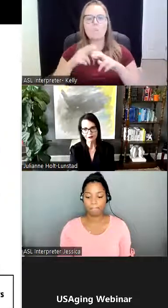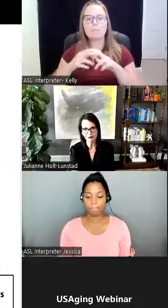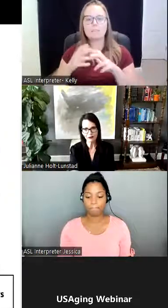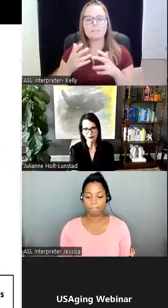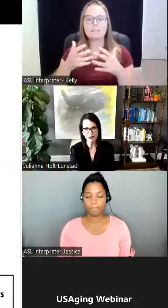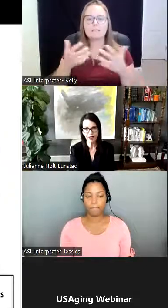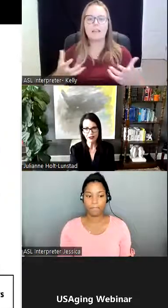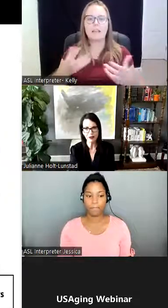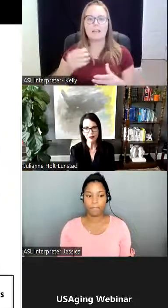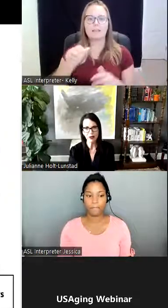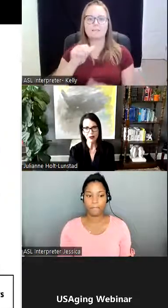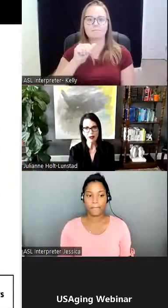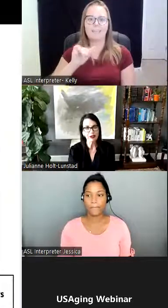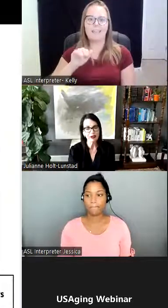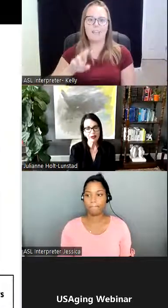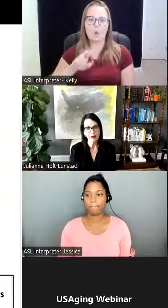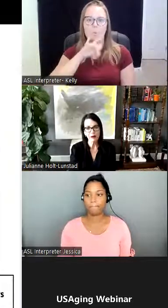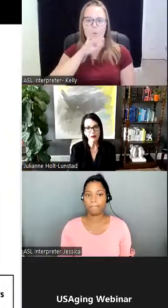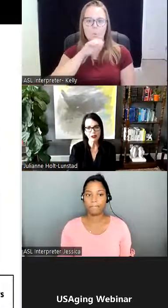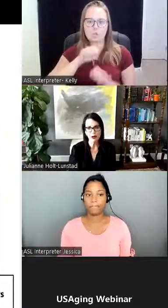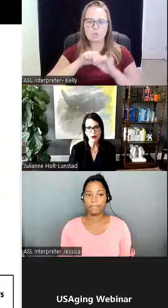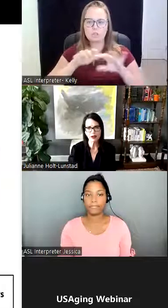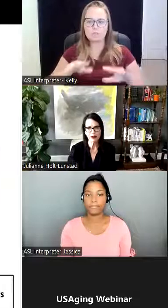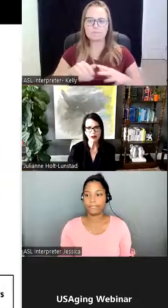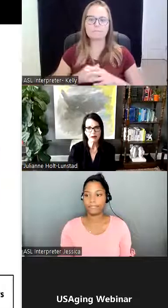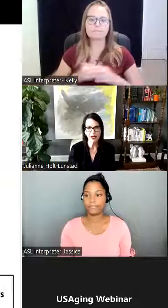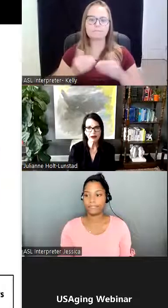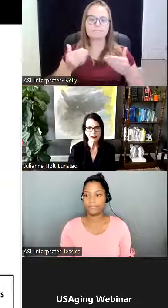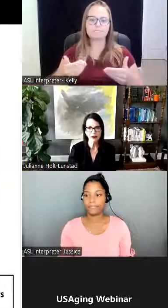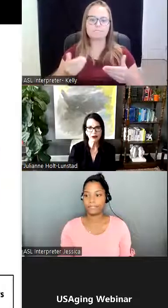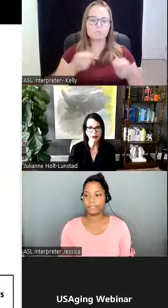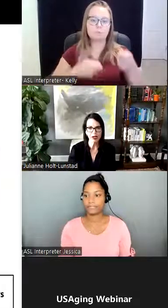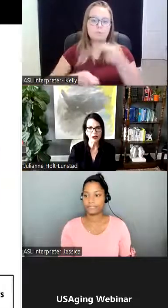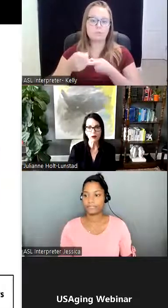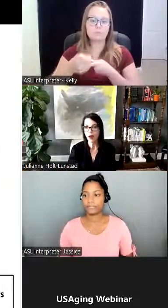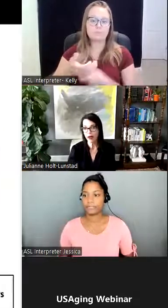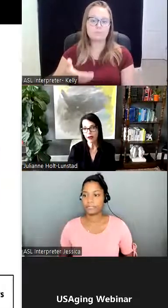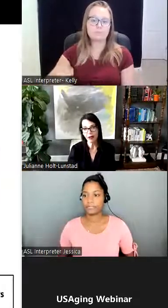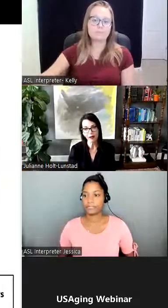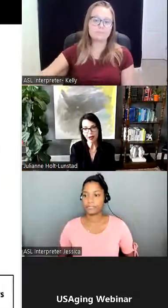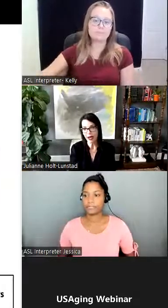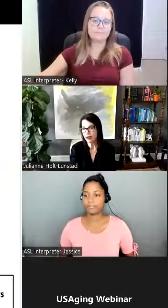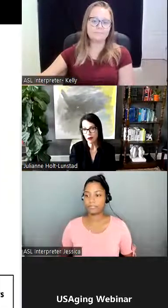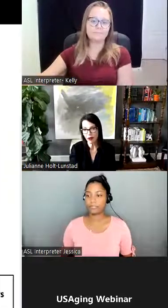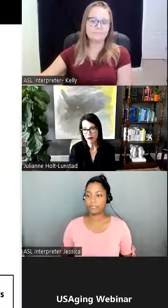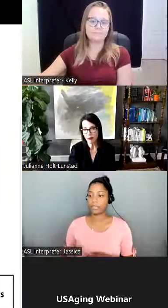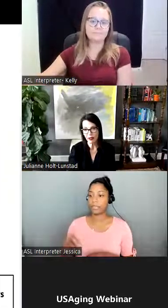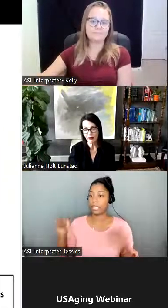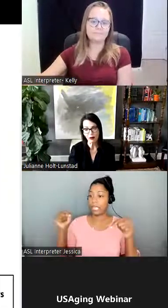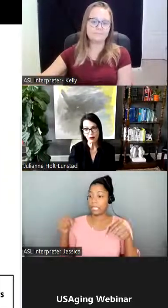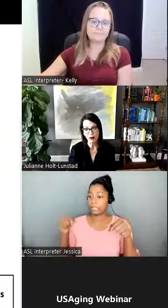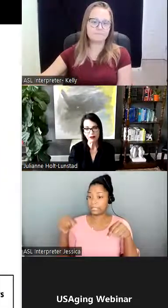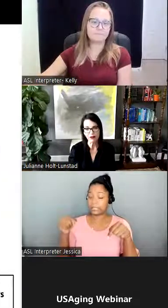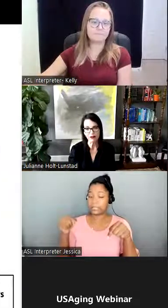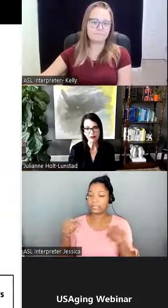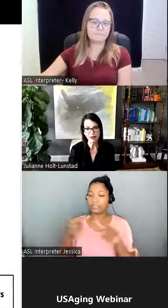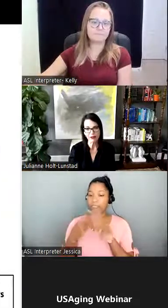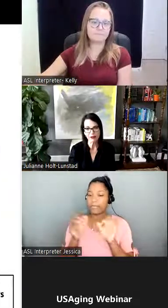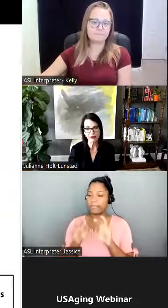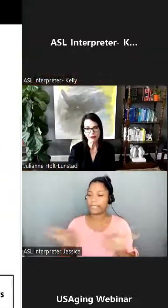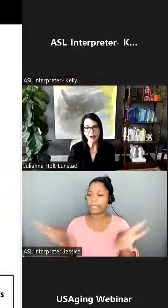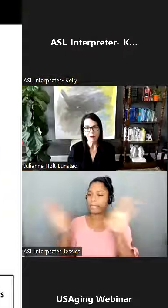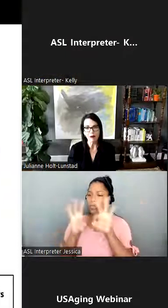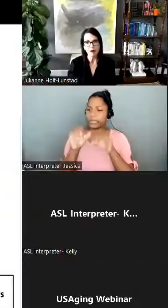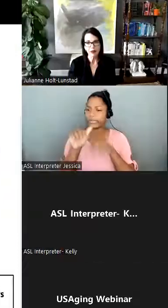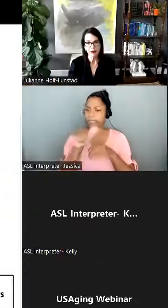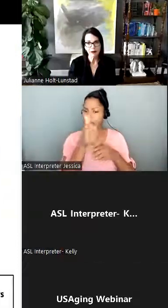pollution. And so these benchmarks are not meant to take away in any way from the importance of these other